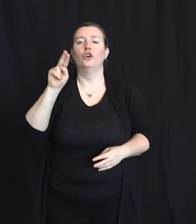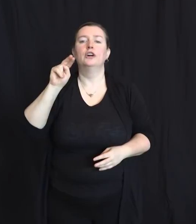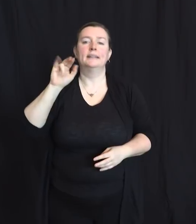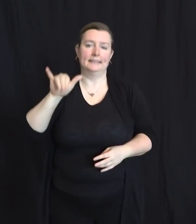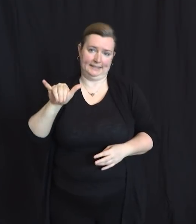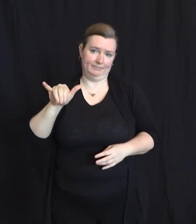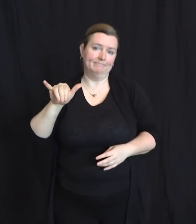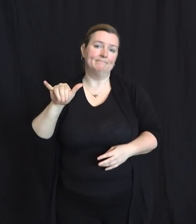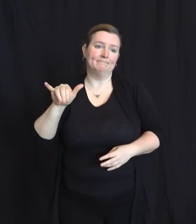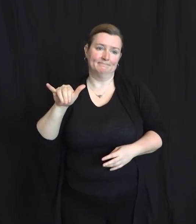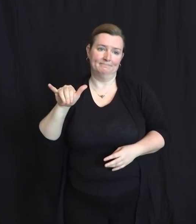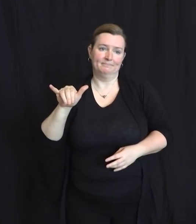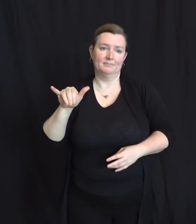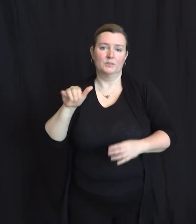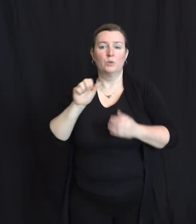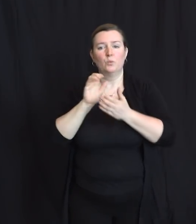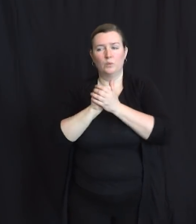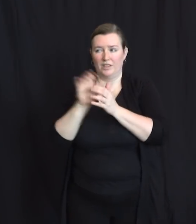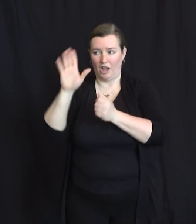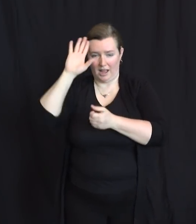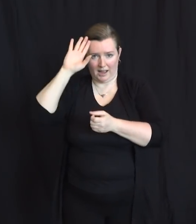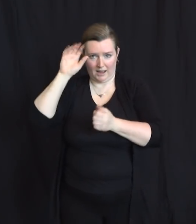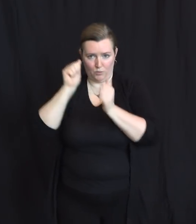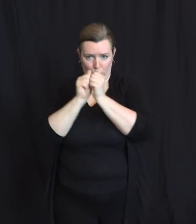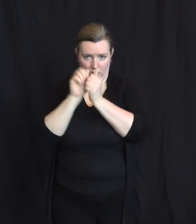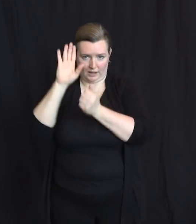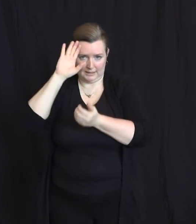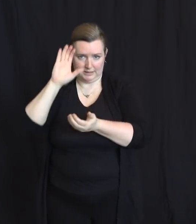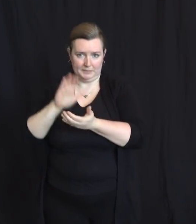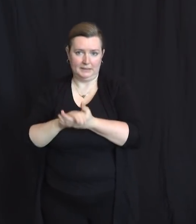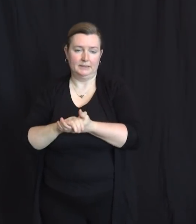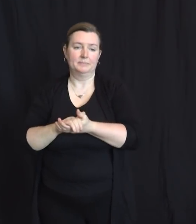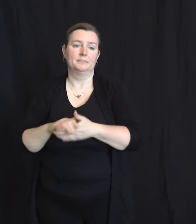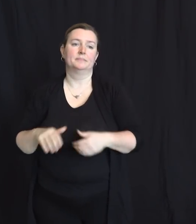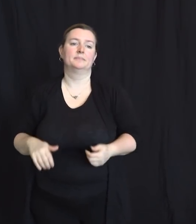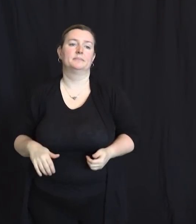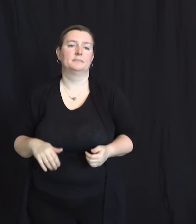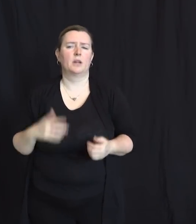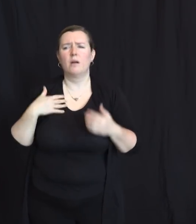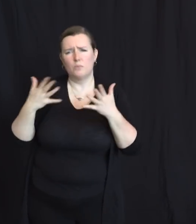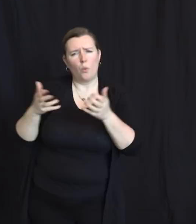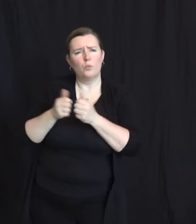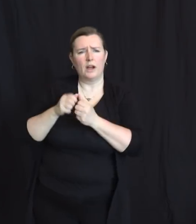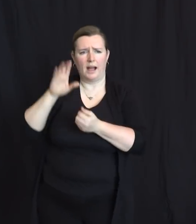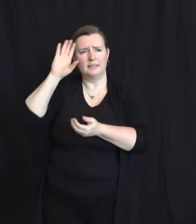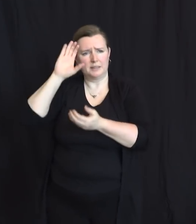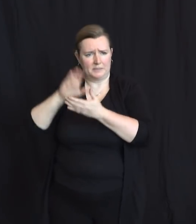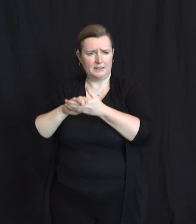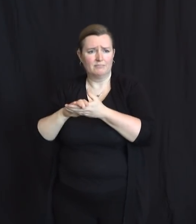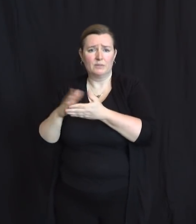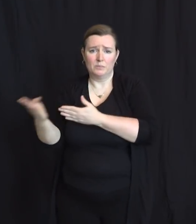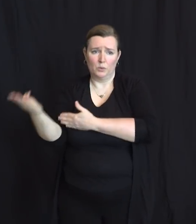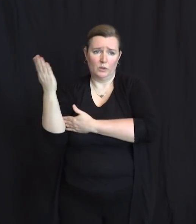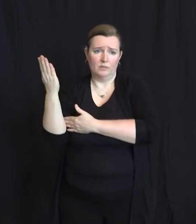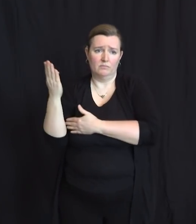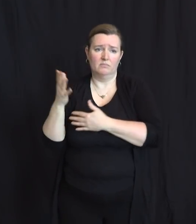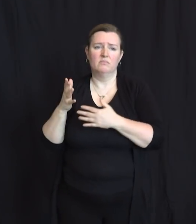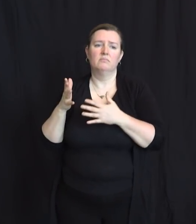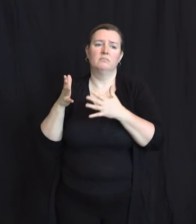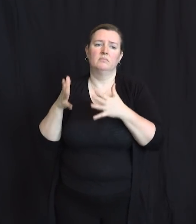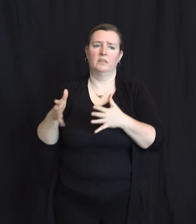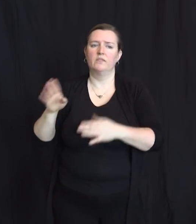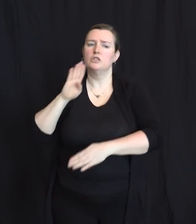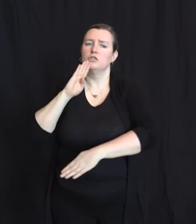Thomas's stepfather, Rudy, with whom I had the honor of speaking this morning, and their daughter, Sharon, who was